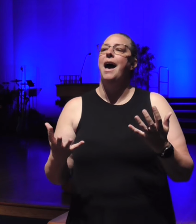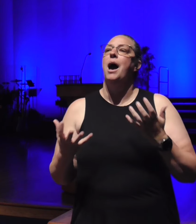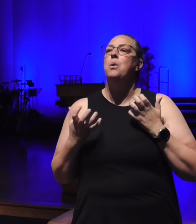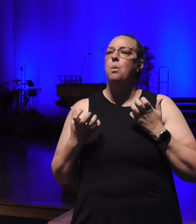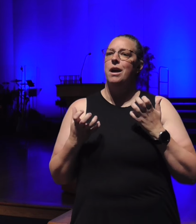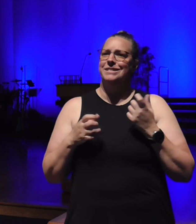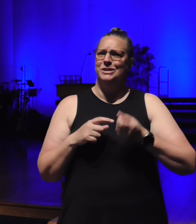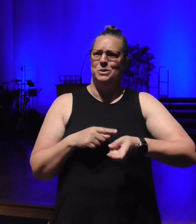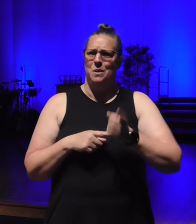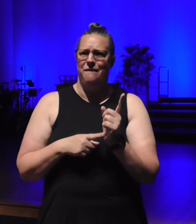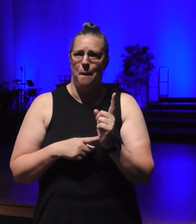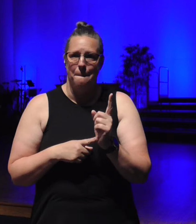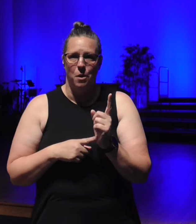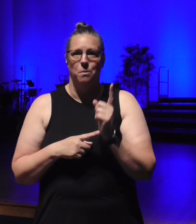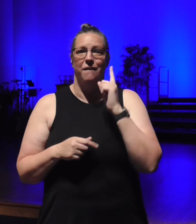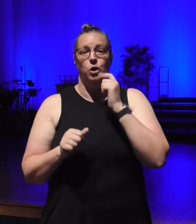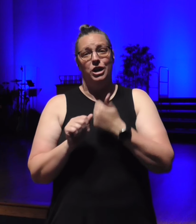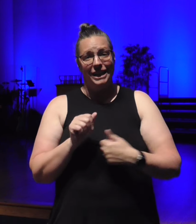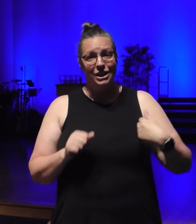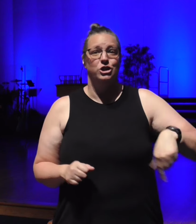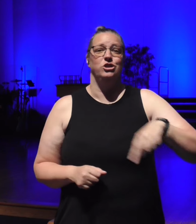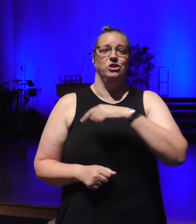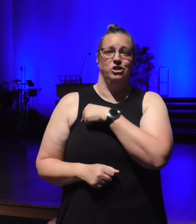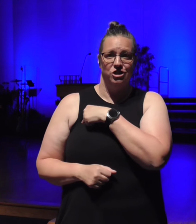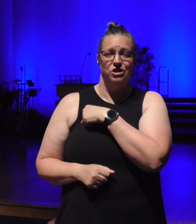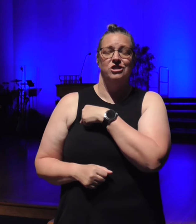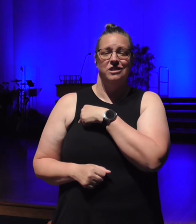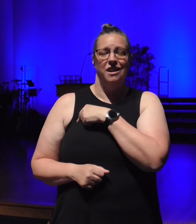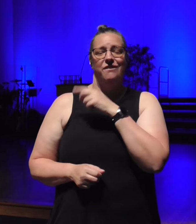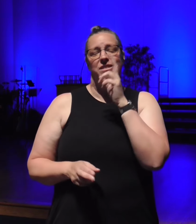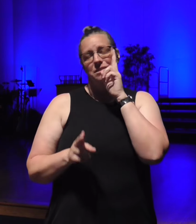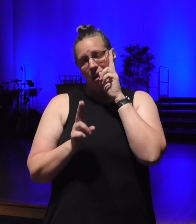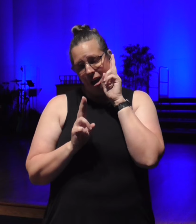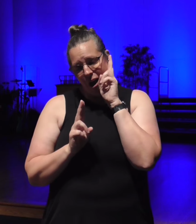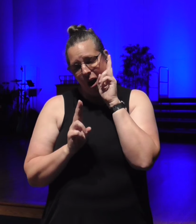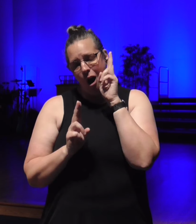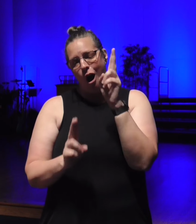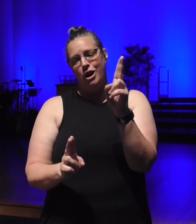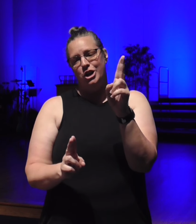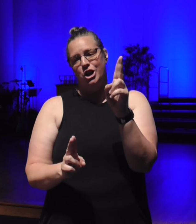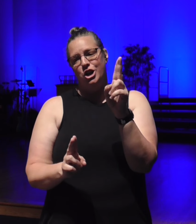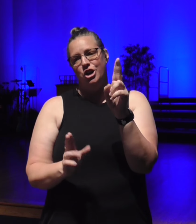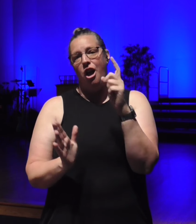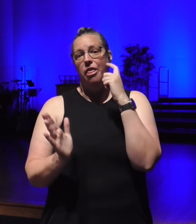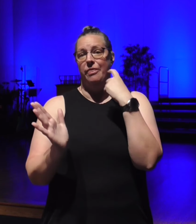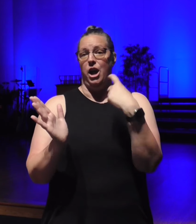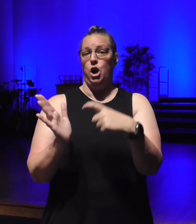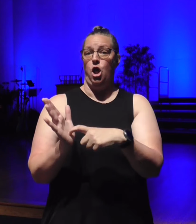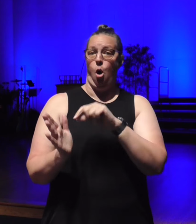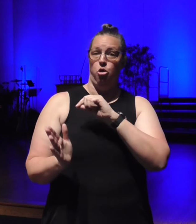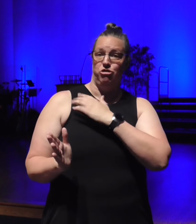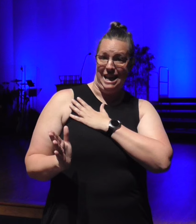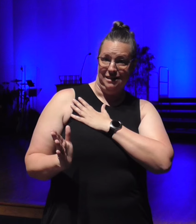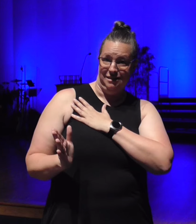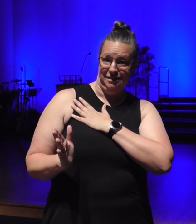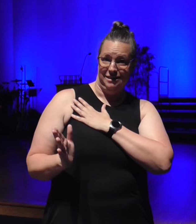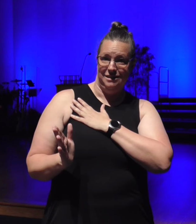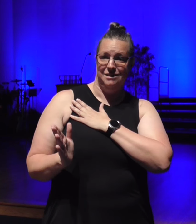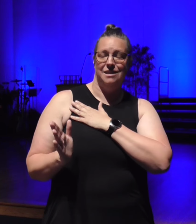take this moment for each one of us to honor the Glorians that walk amidst us,